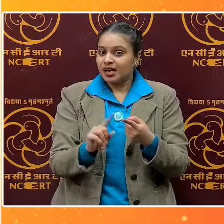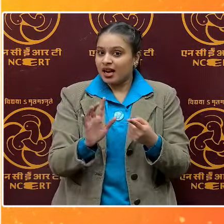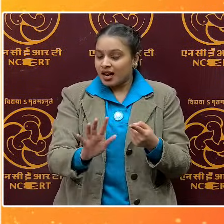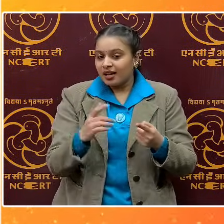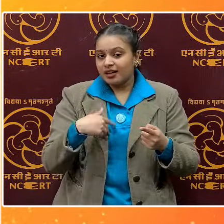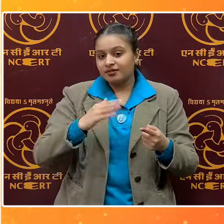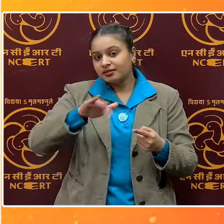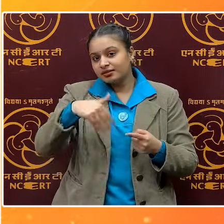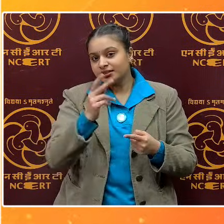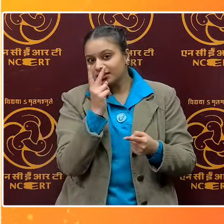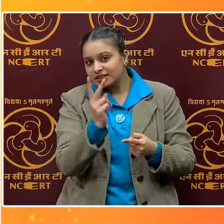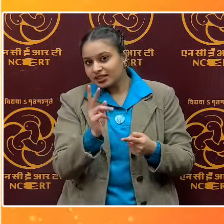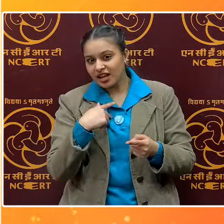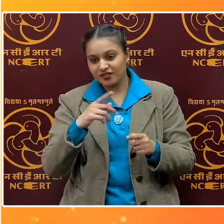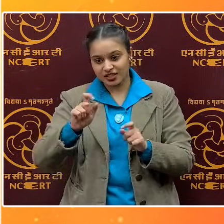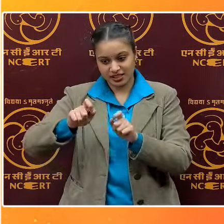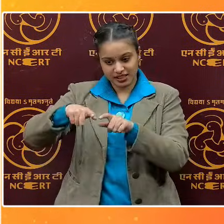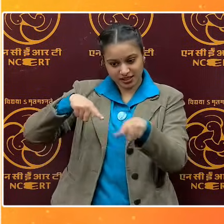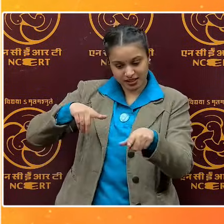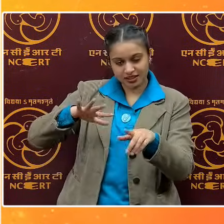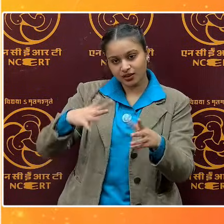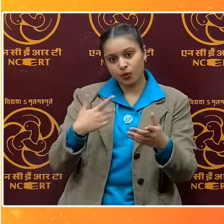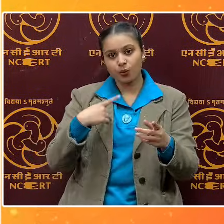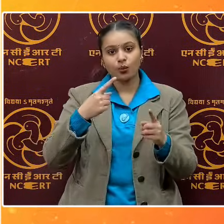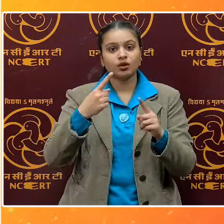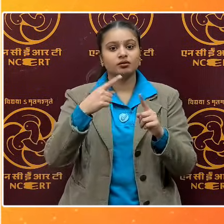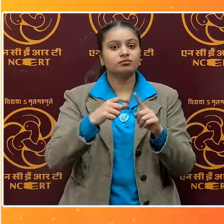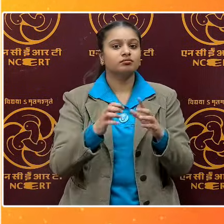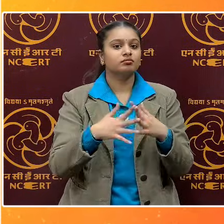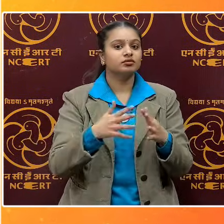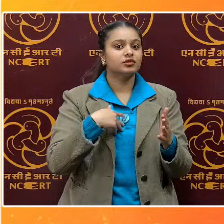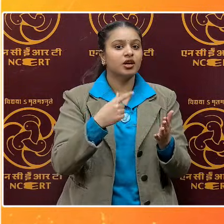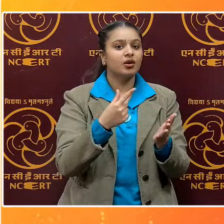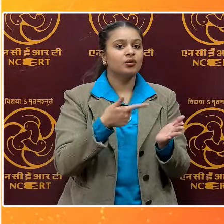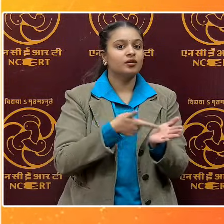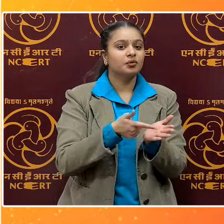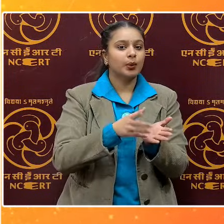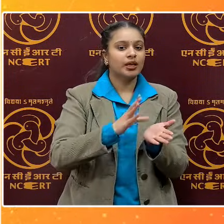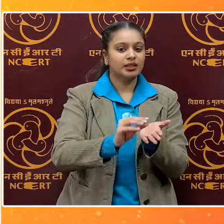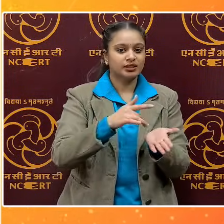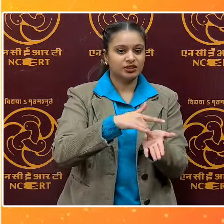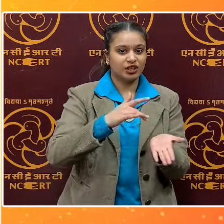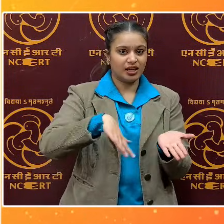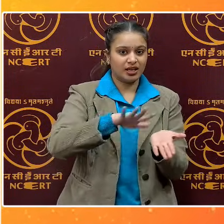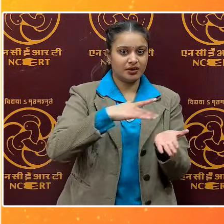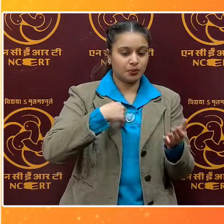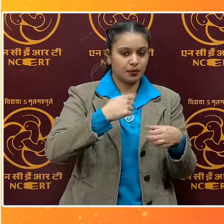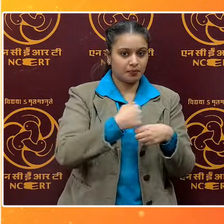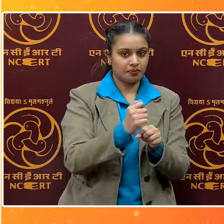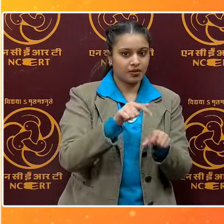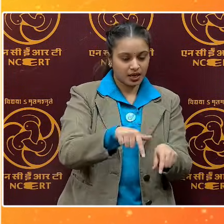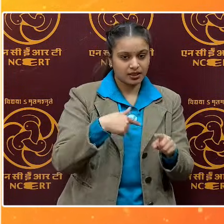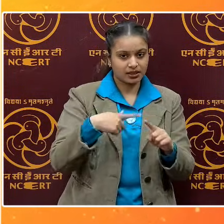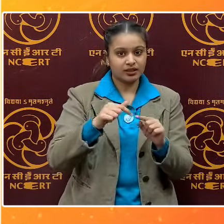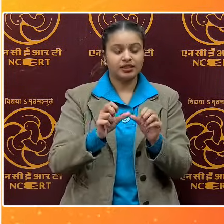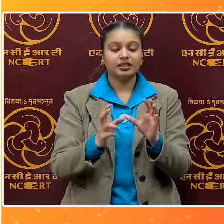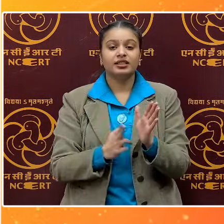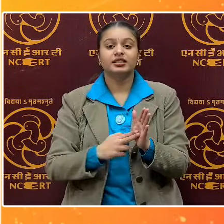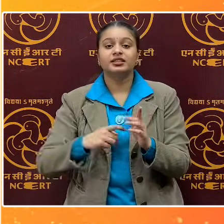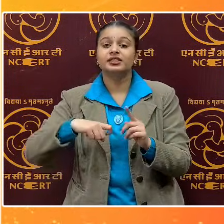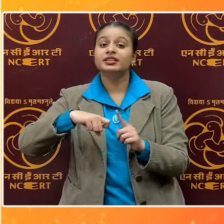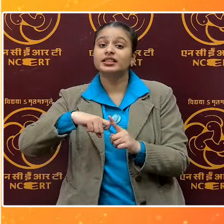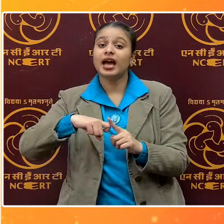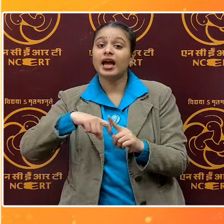here we can see that in the city or the town it is made, and later on people used to keep the